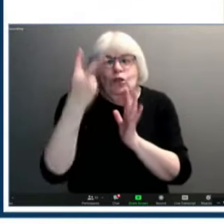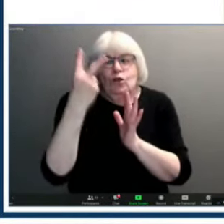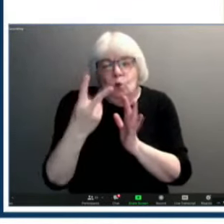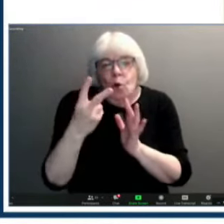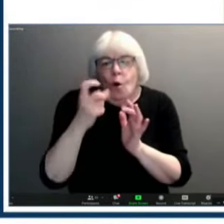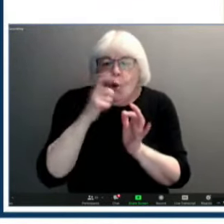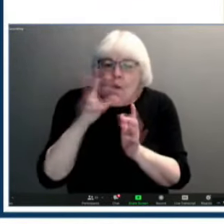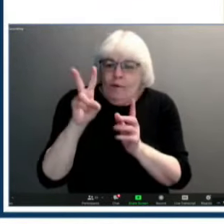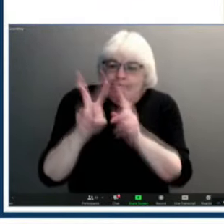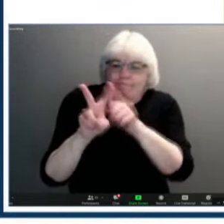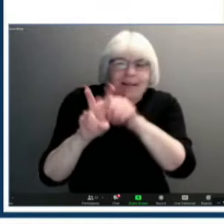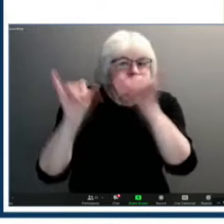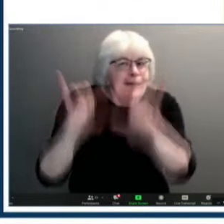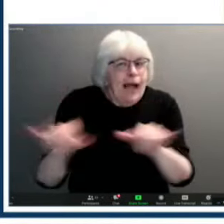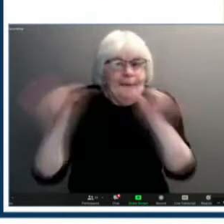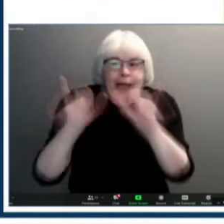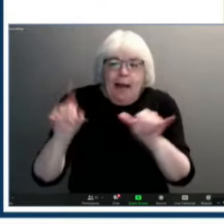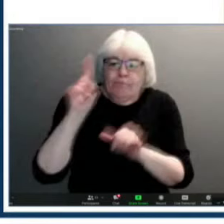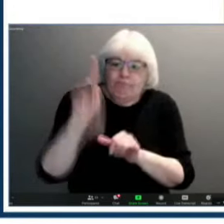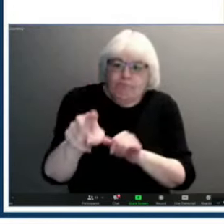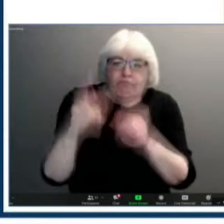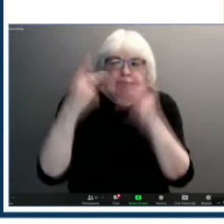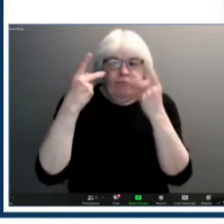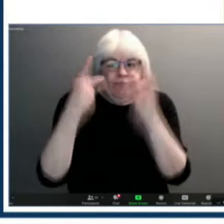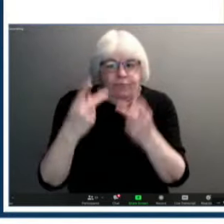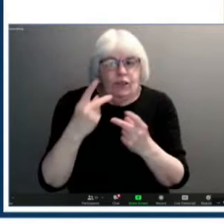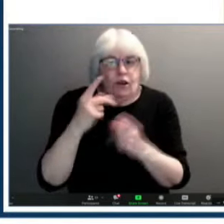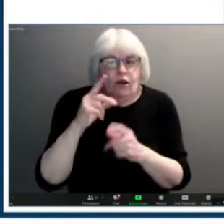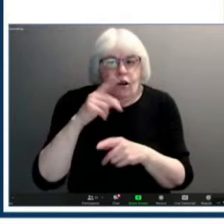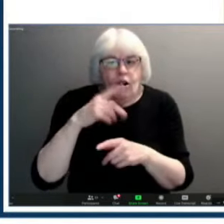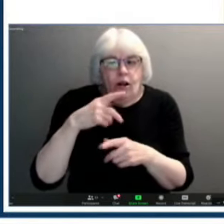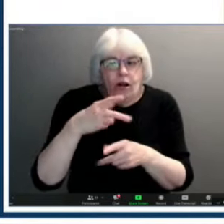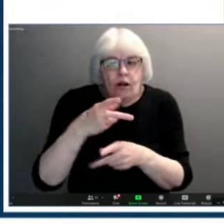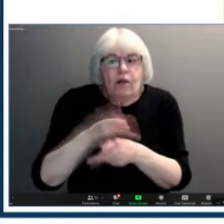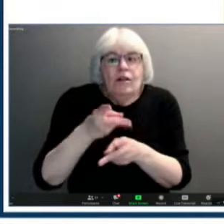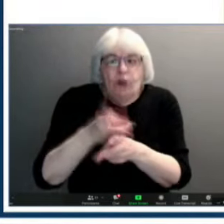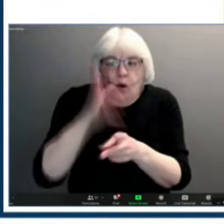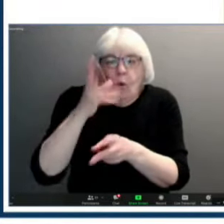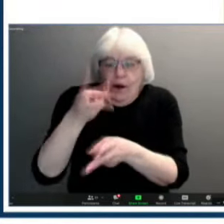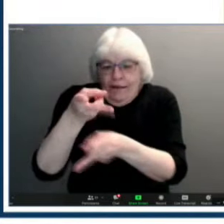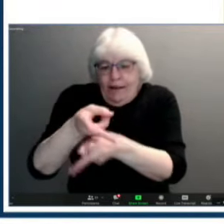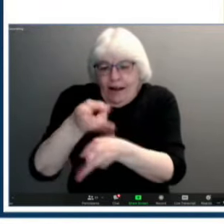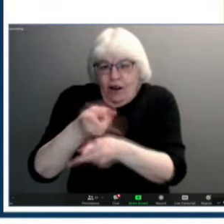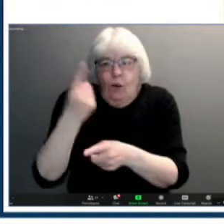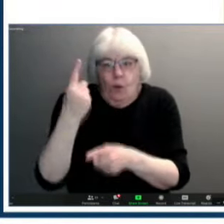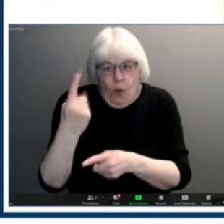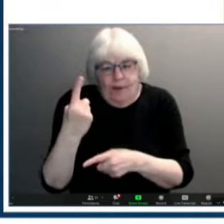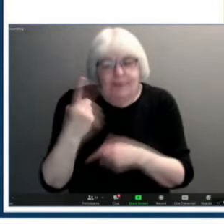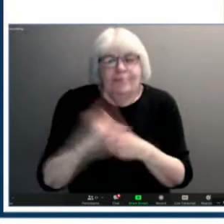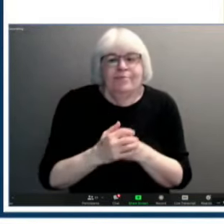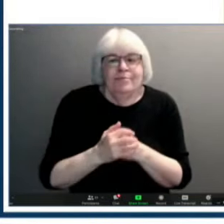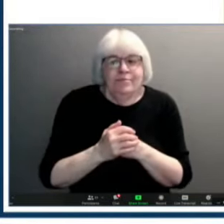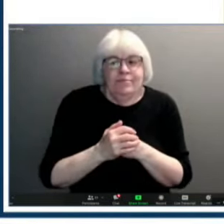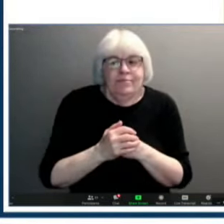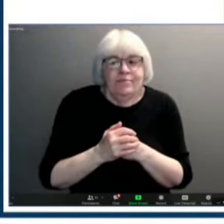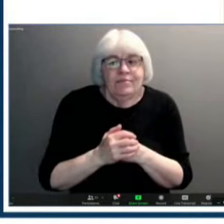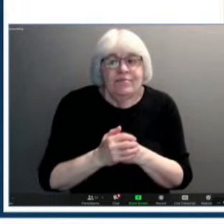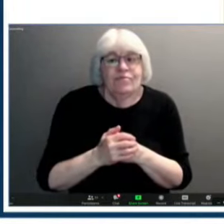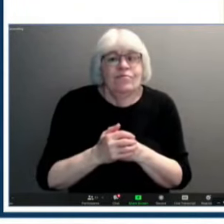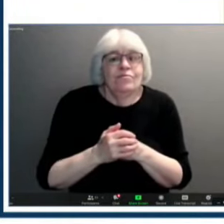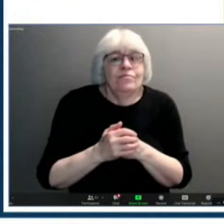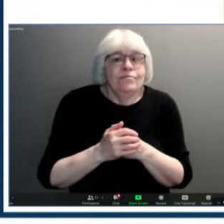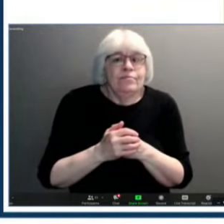the designated caregiver. Residents will only be able to leave the facility, their residential care facility, for